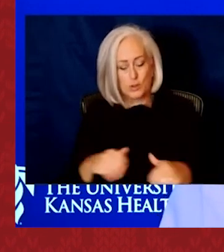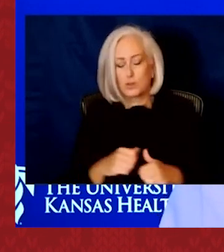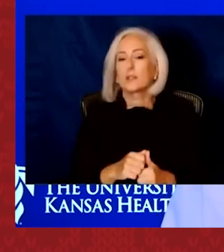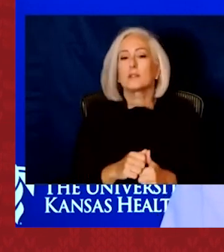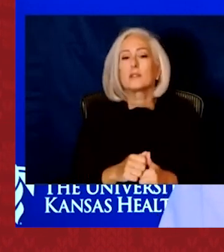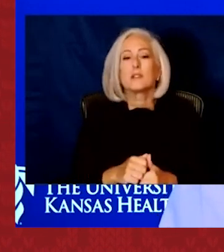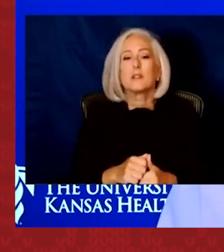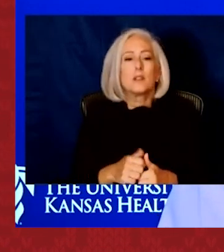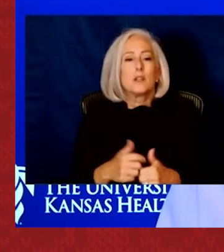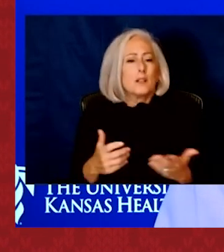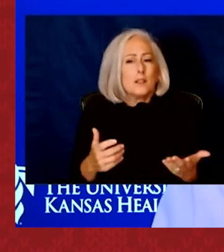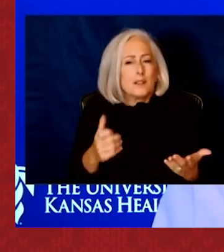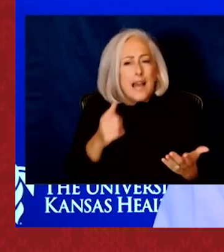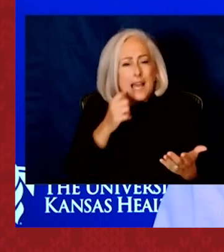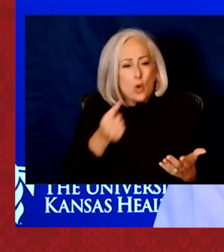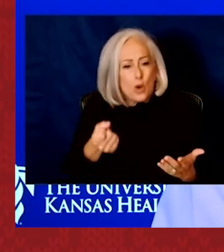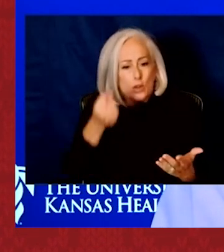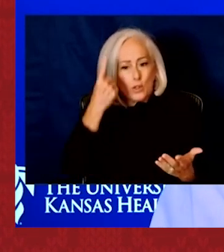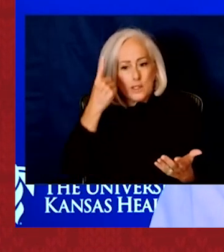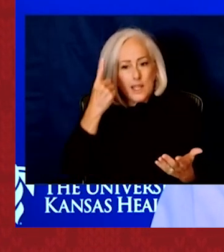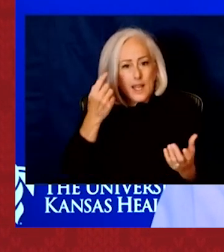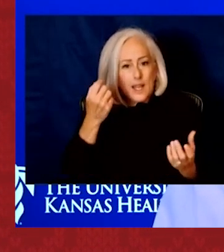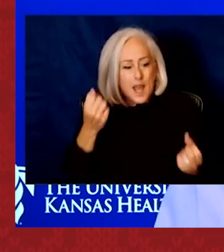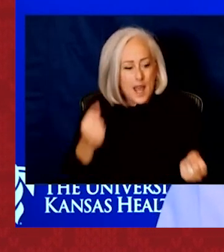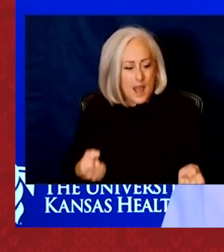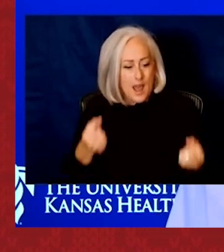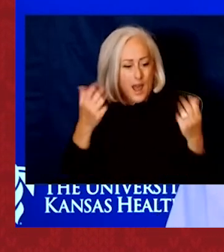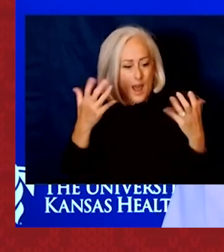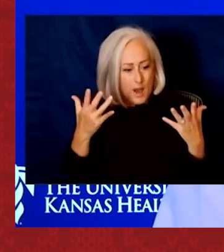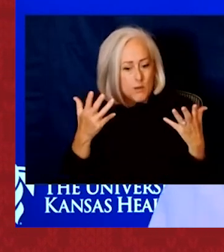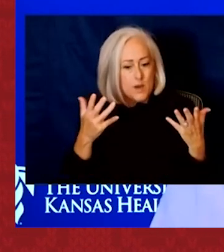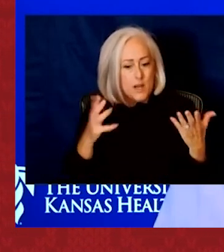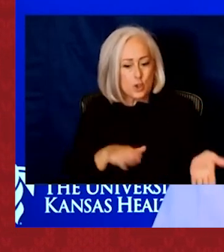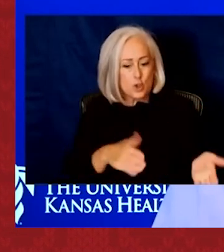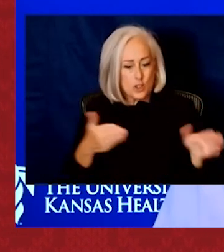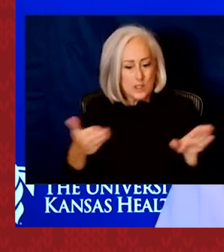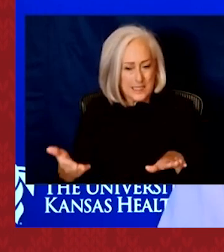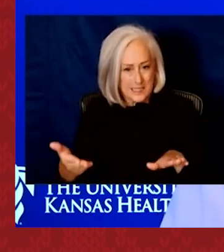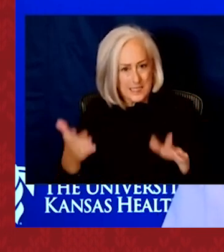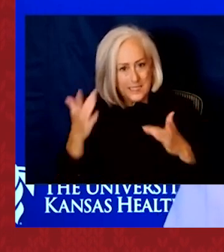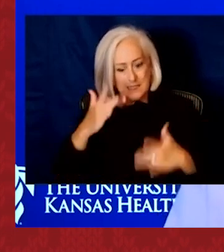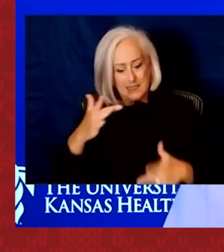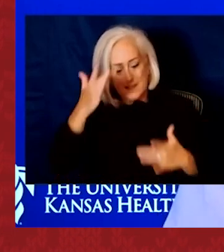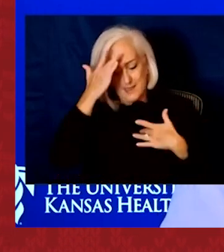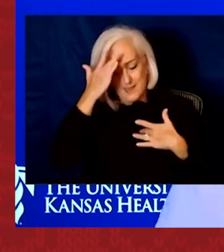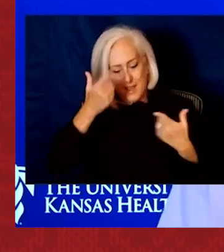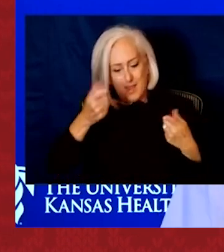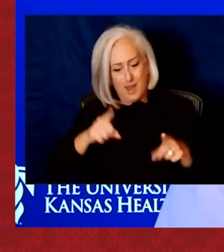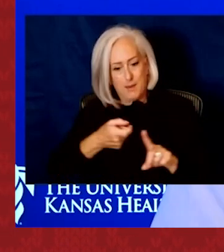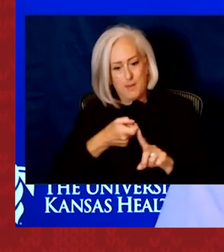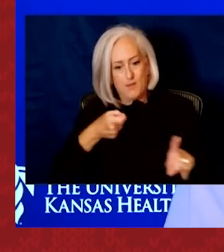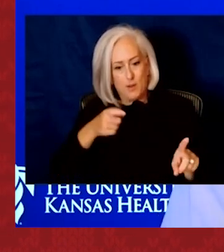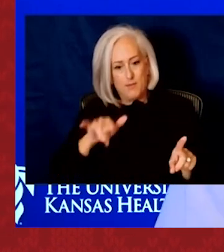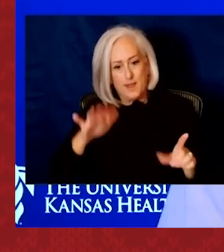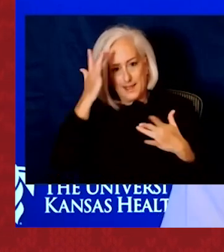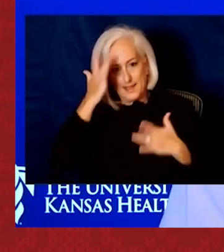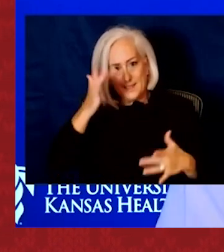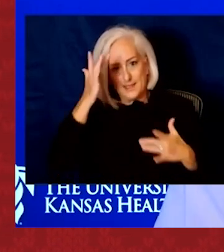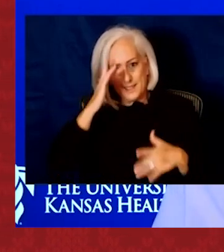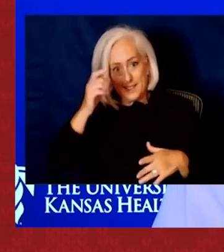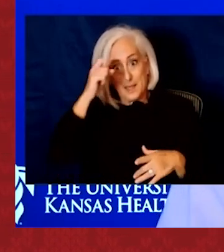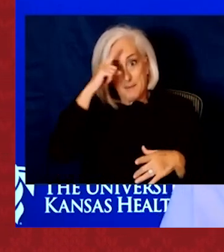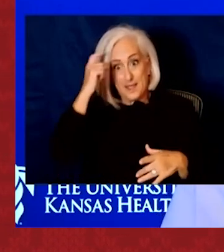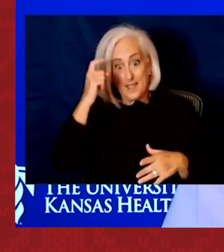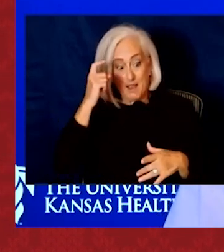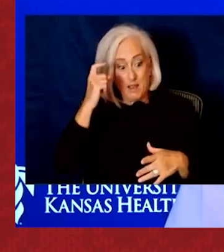not understanding how much morbidity and mortality, how much disease and death occurred from these diseases now that we've virtually